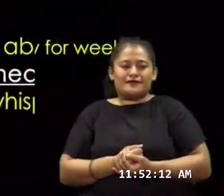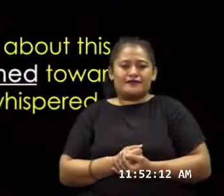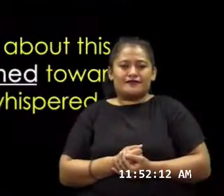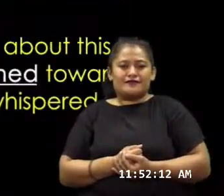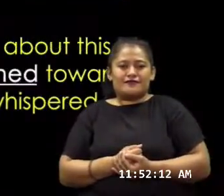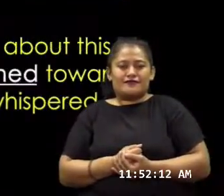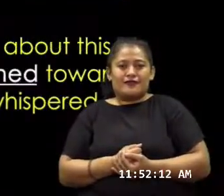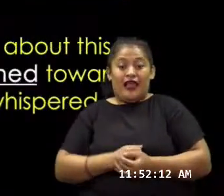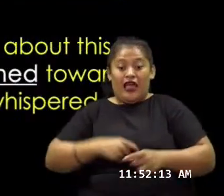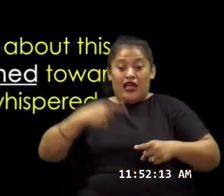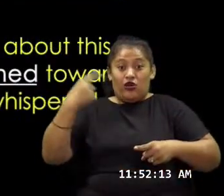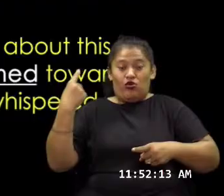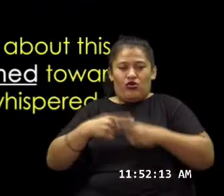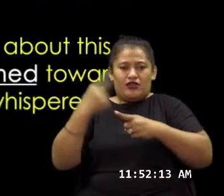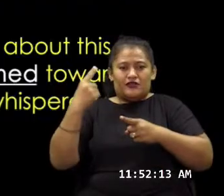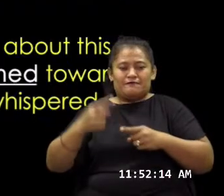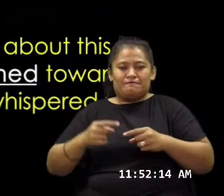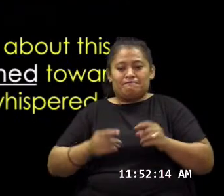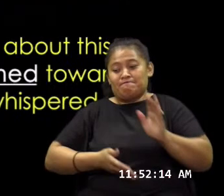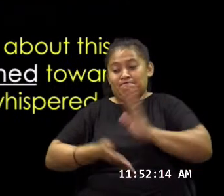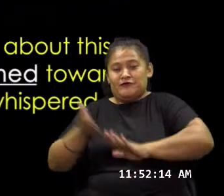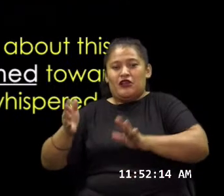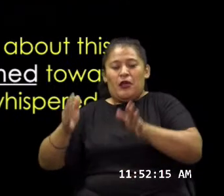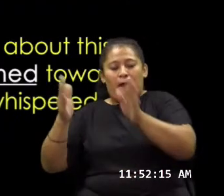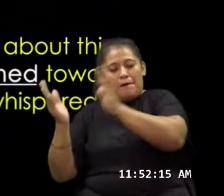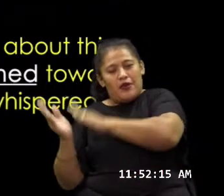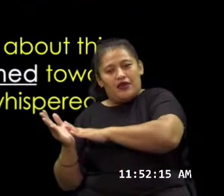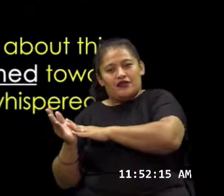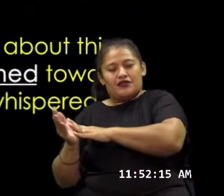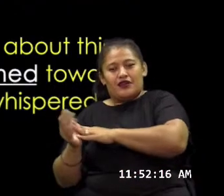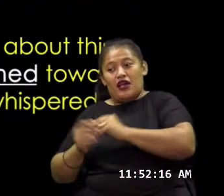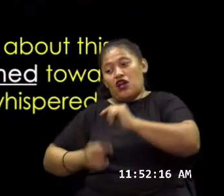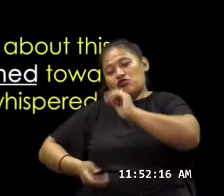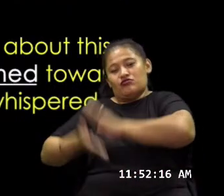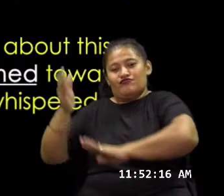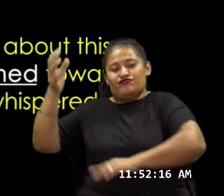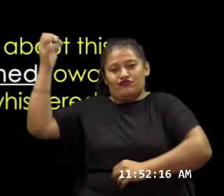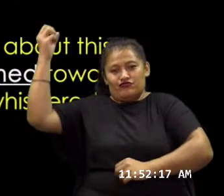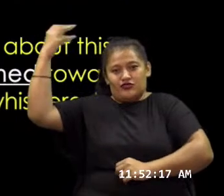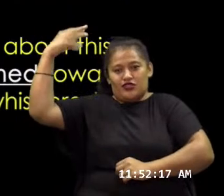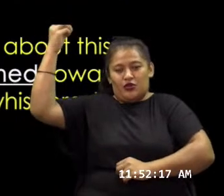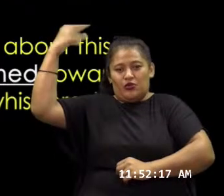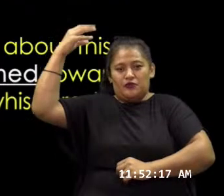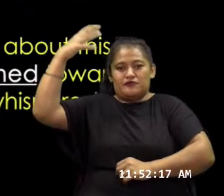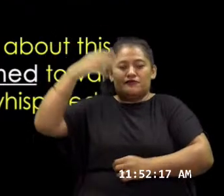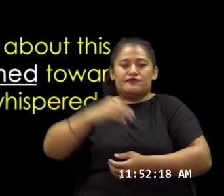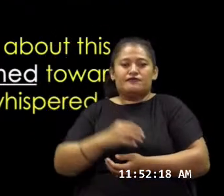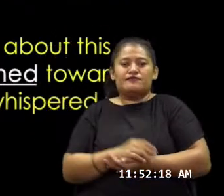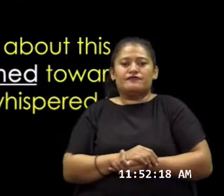I quickly got out of bed and dashed towards the shower.